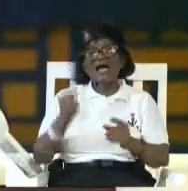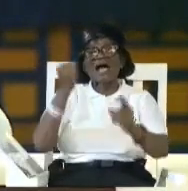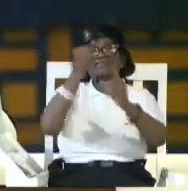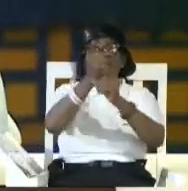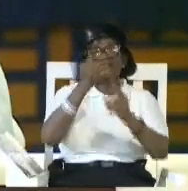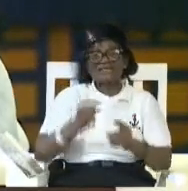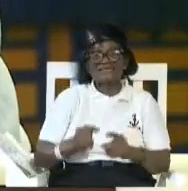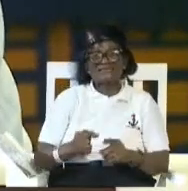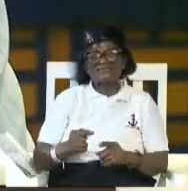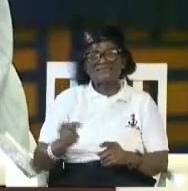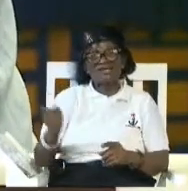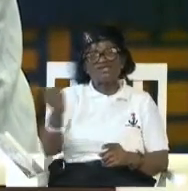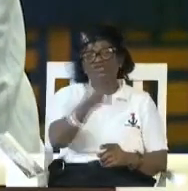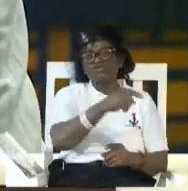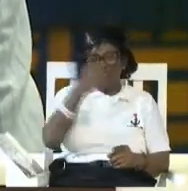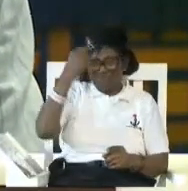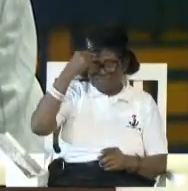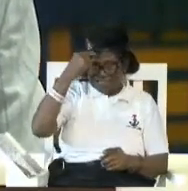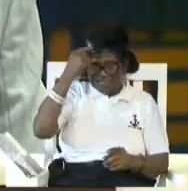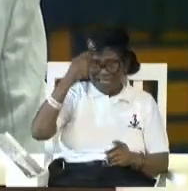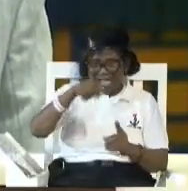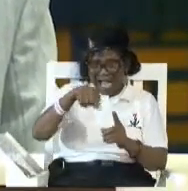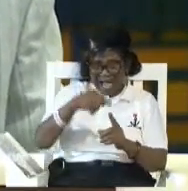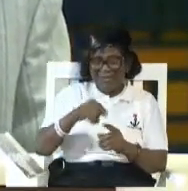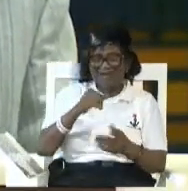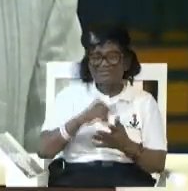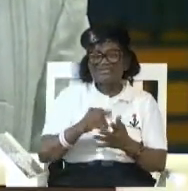You think about it first.